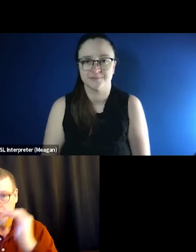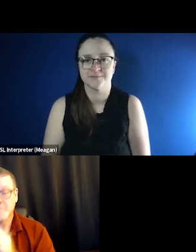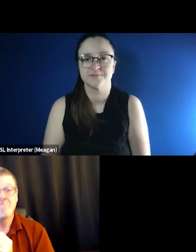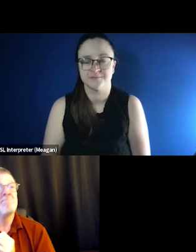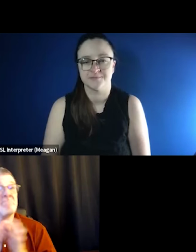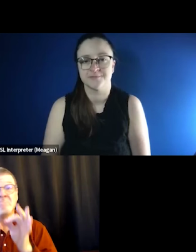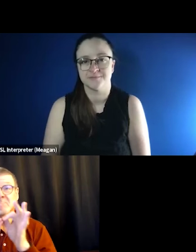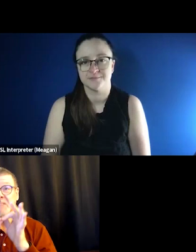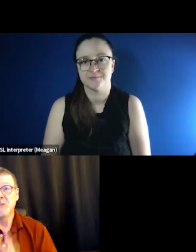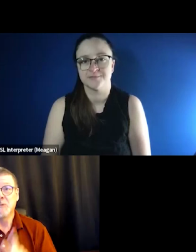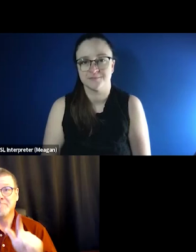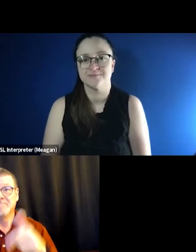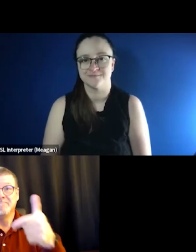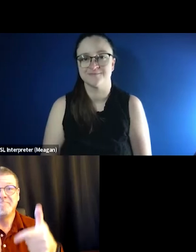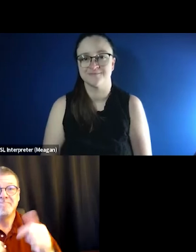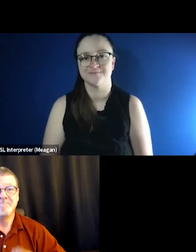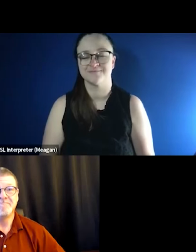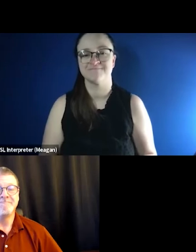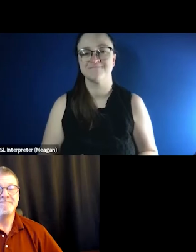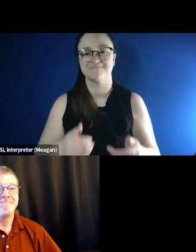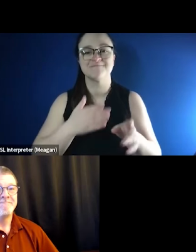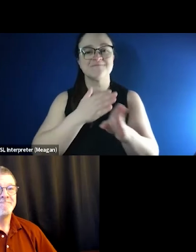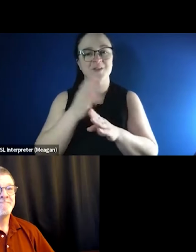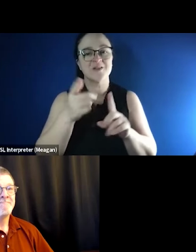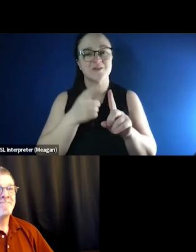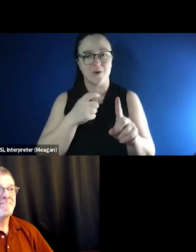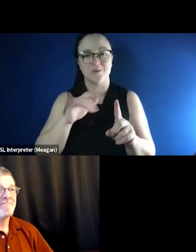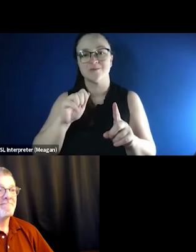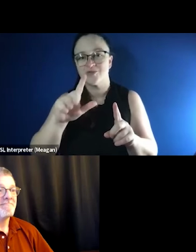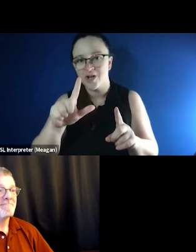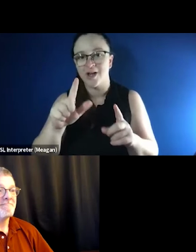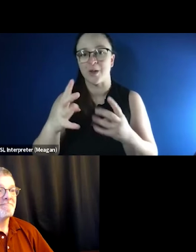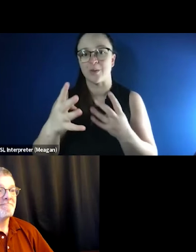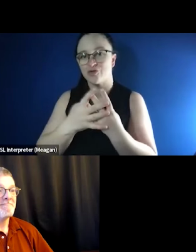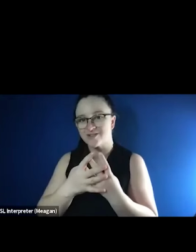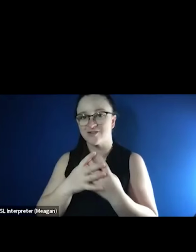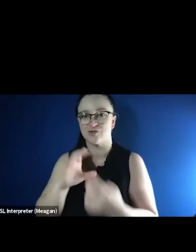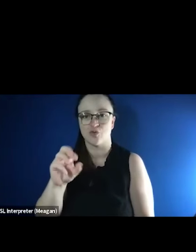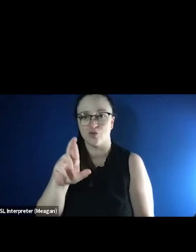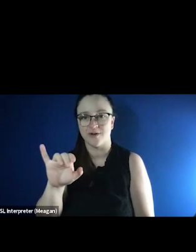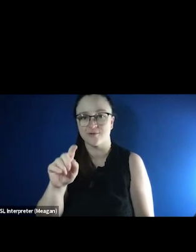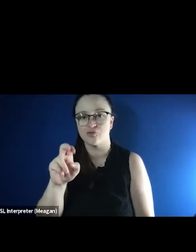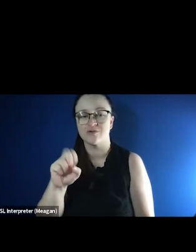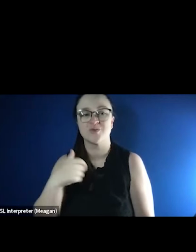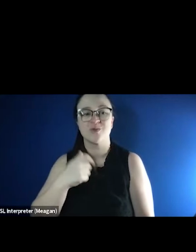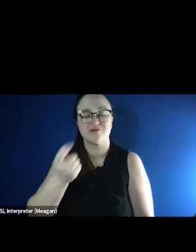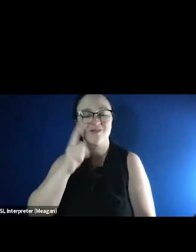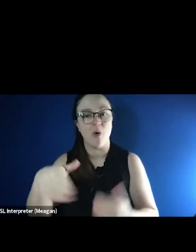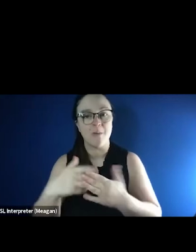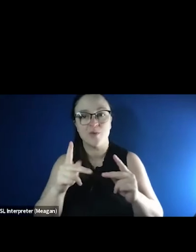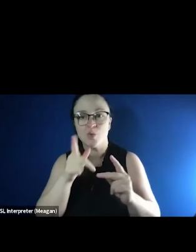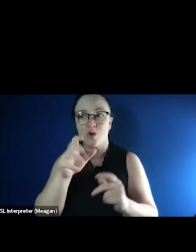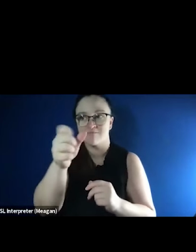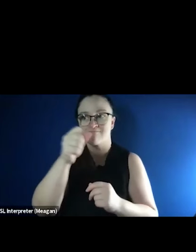from research in correctional environments, jails and prisons, we understand that all persons who are incarcerated can